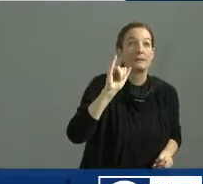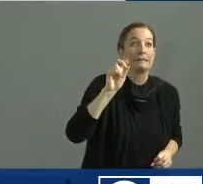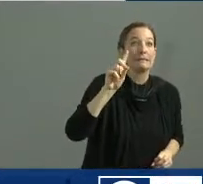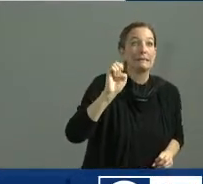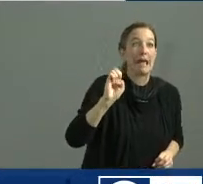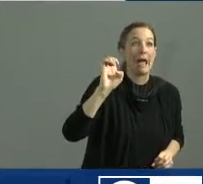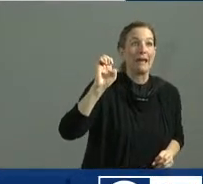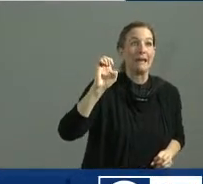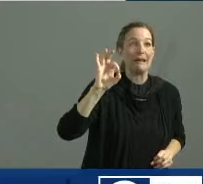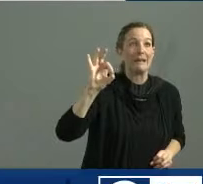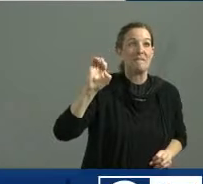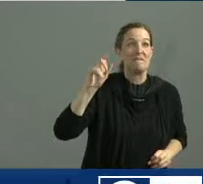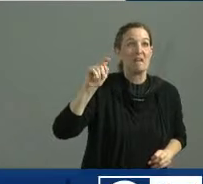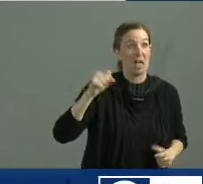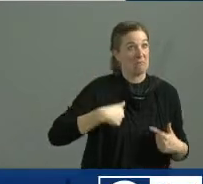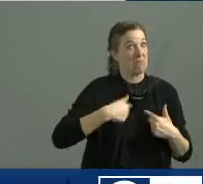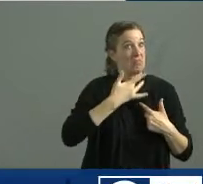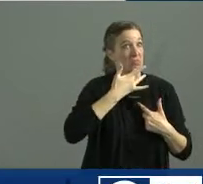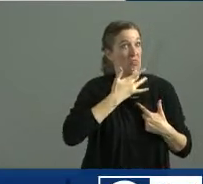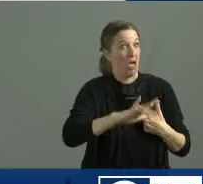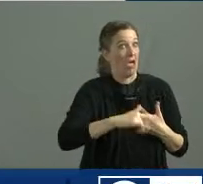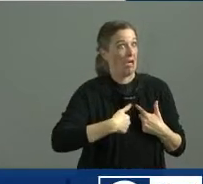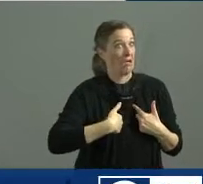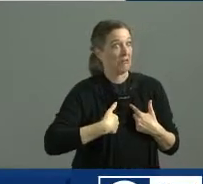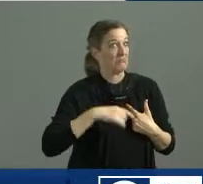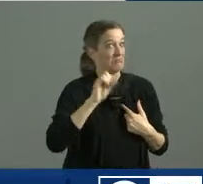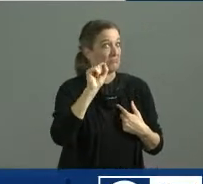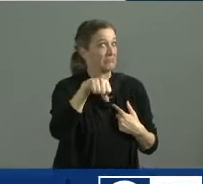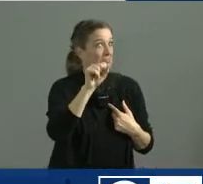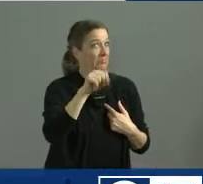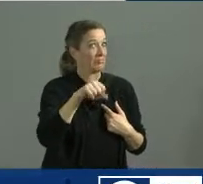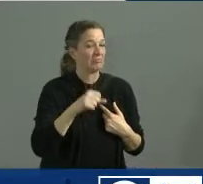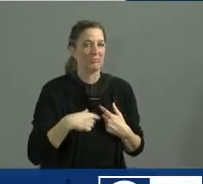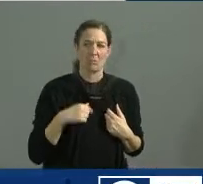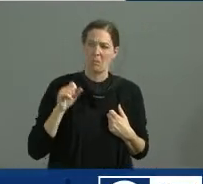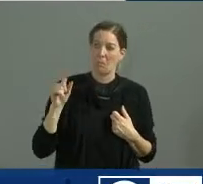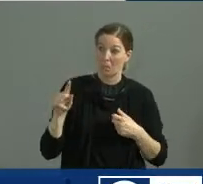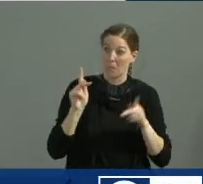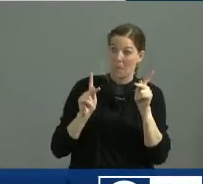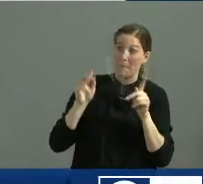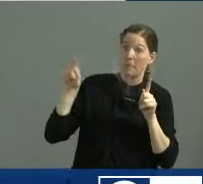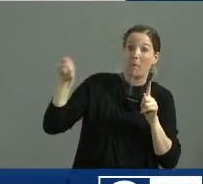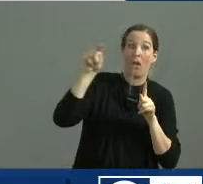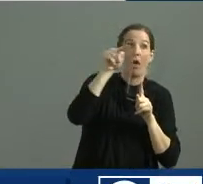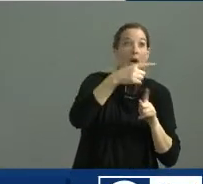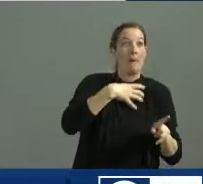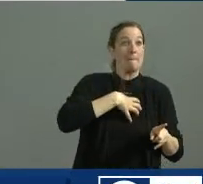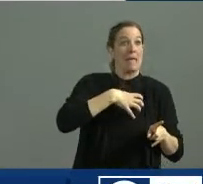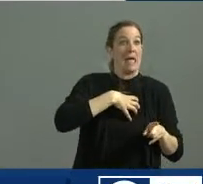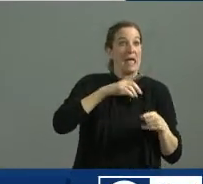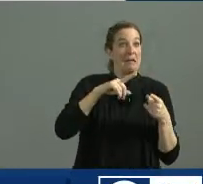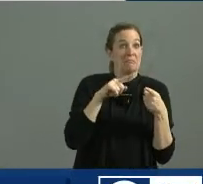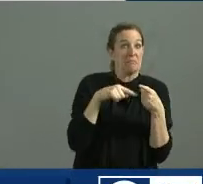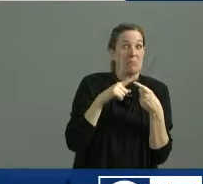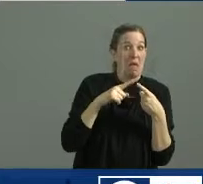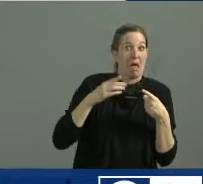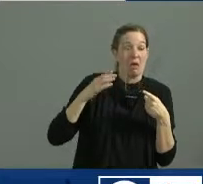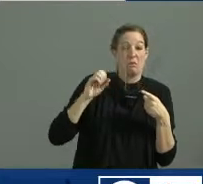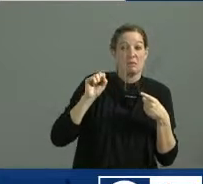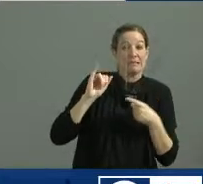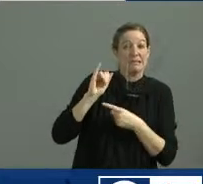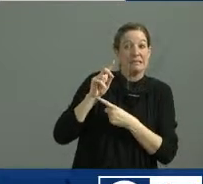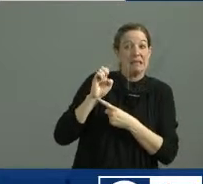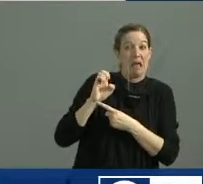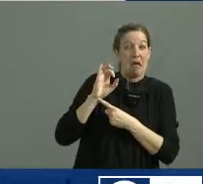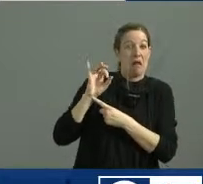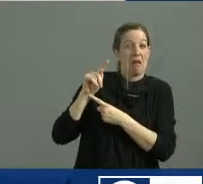big part of vaccine hesitancy is people are afraid of side effects. So I just wanted to get that out there. So I